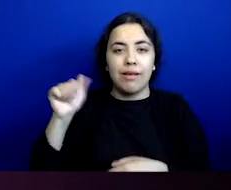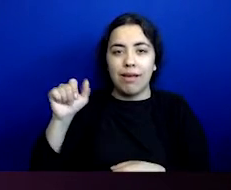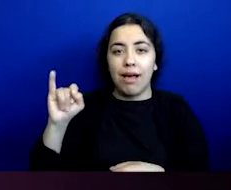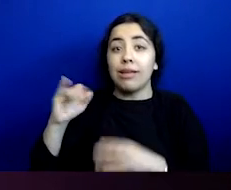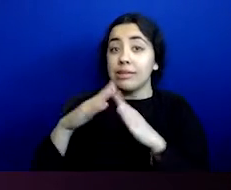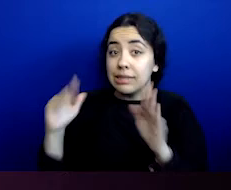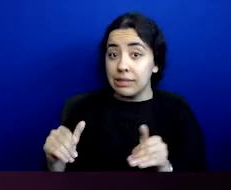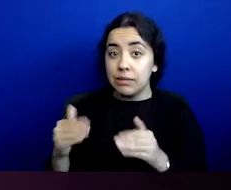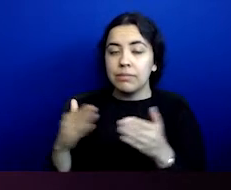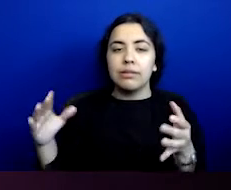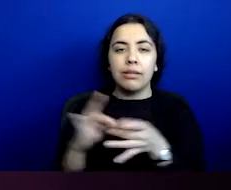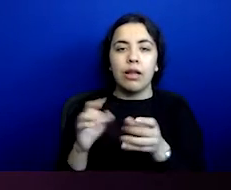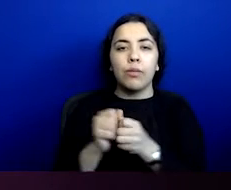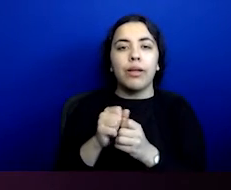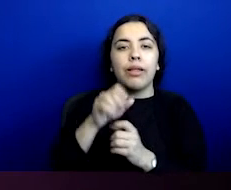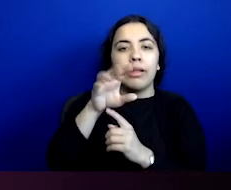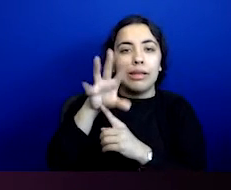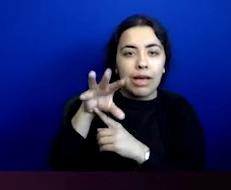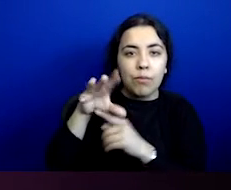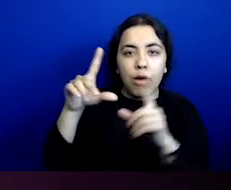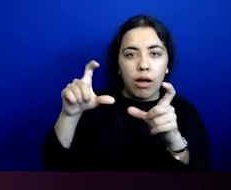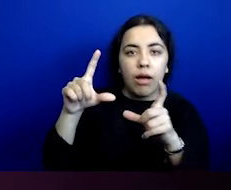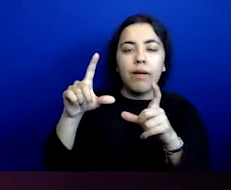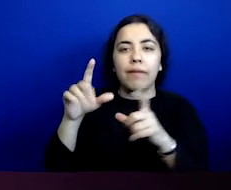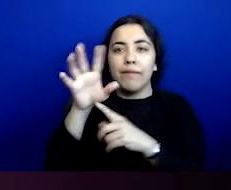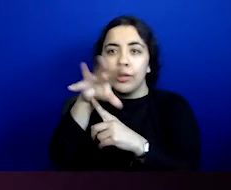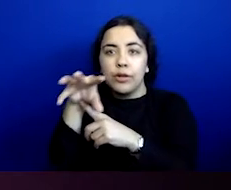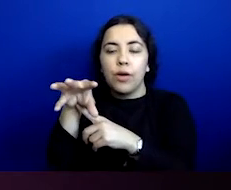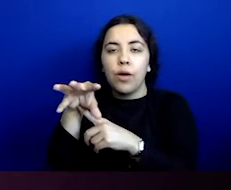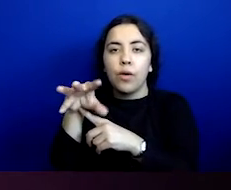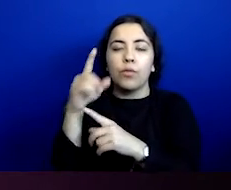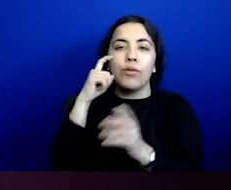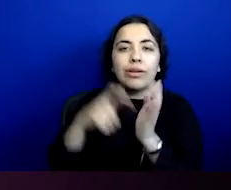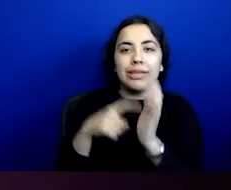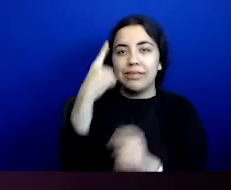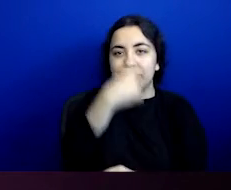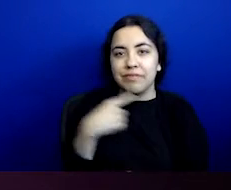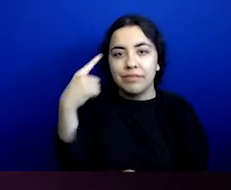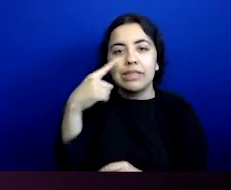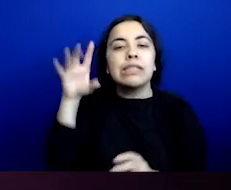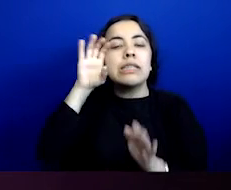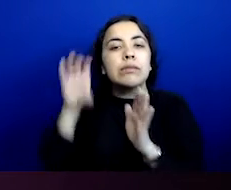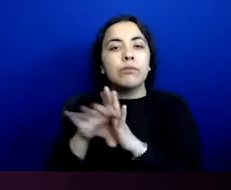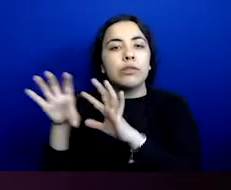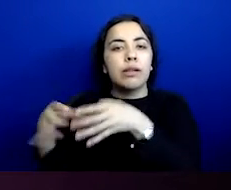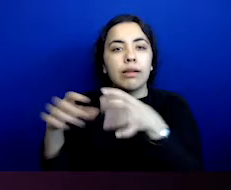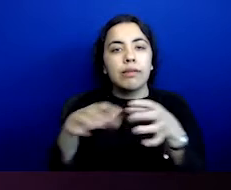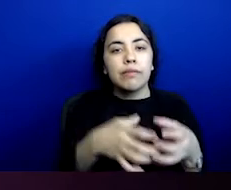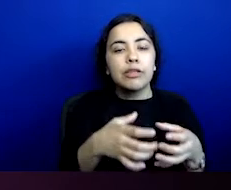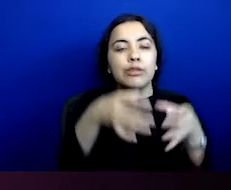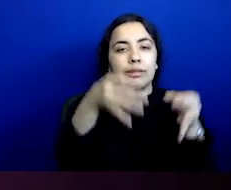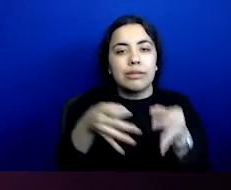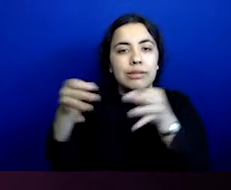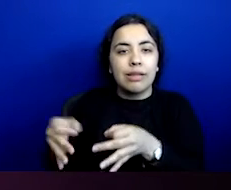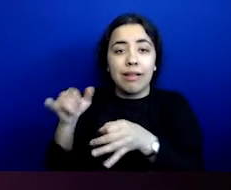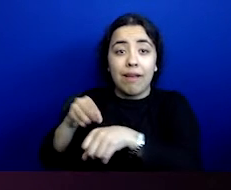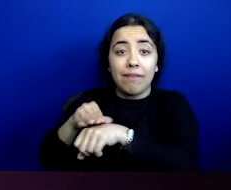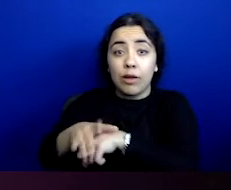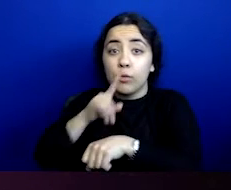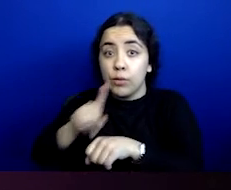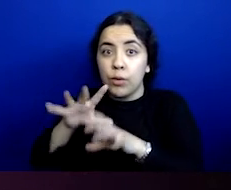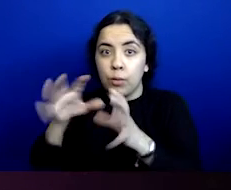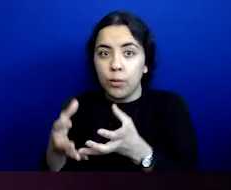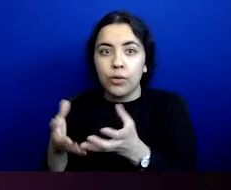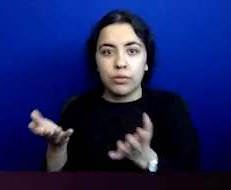connect to cameras, video, that now use facial recognition systems, image classification, and are making decisions that impact the real